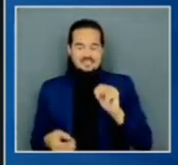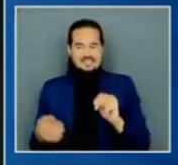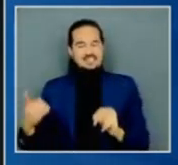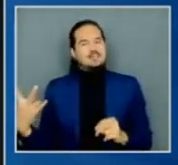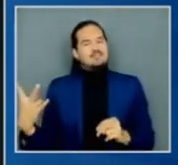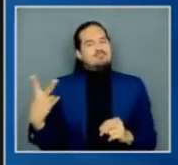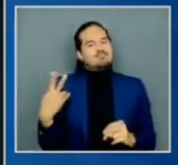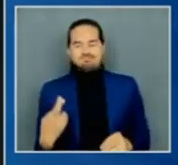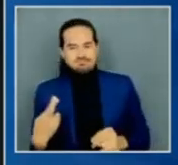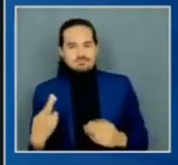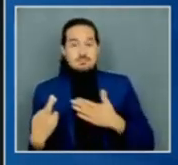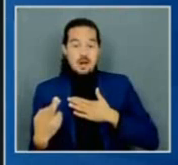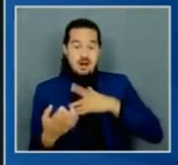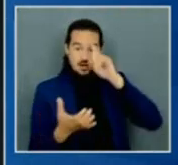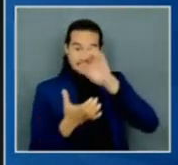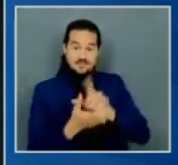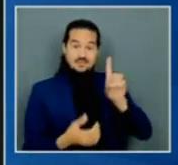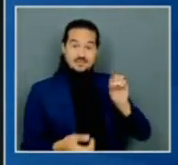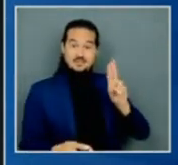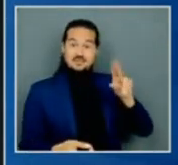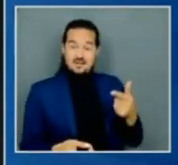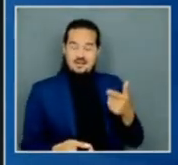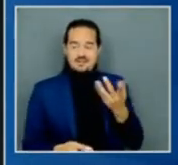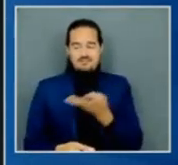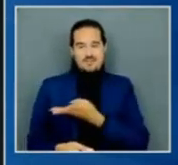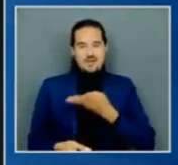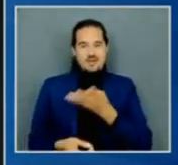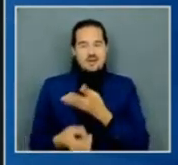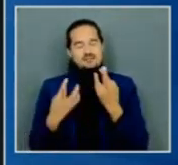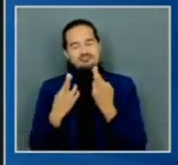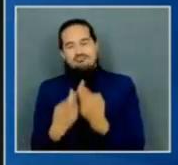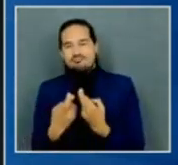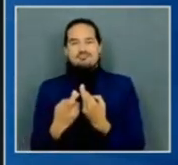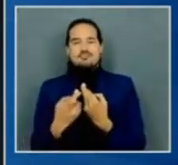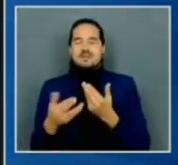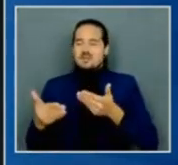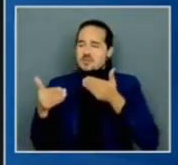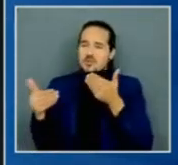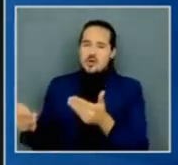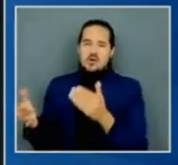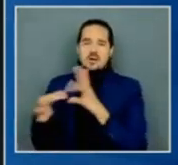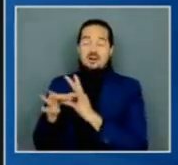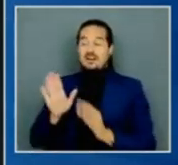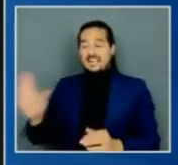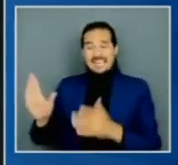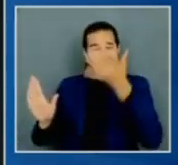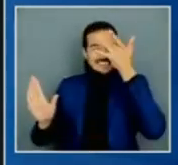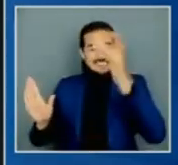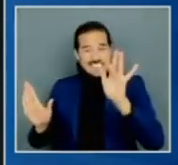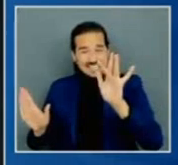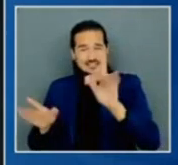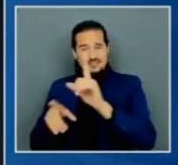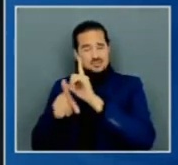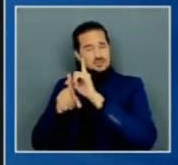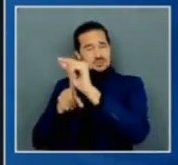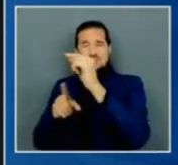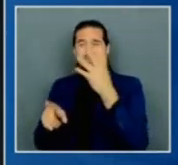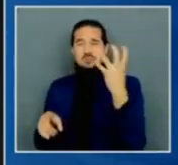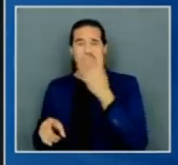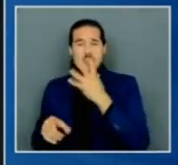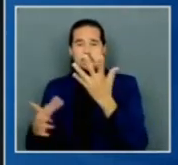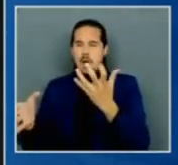mine. Pete is an innovative problem solver. He has a sharp intellect and a deep commitment